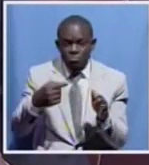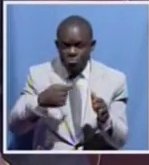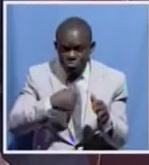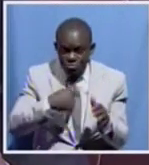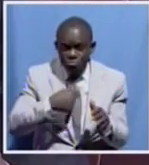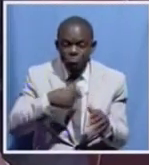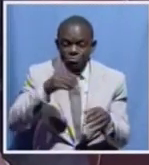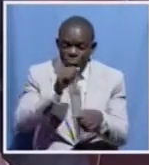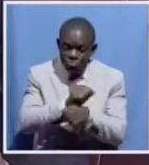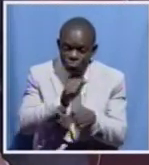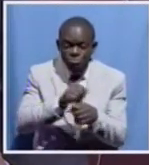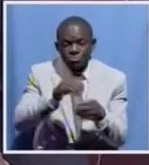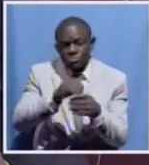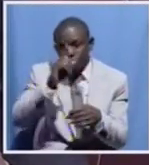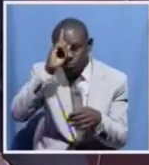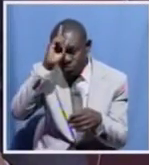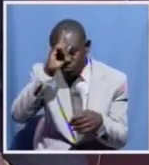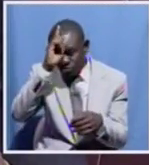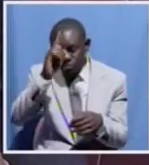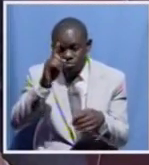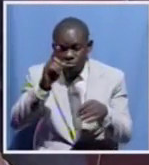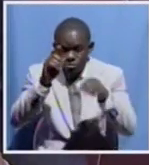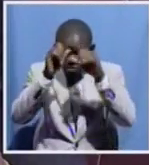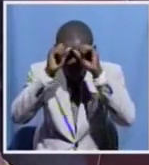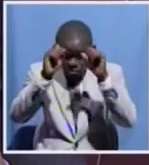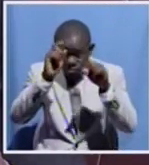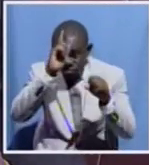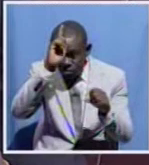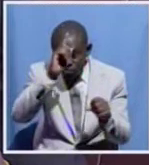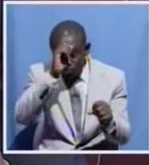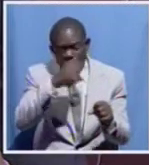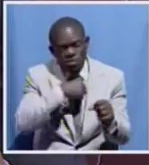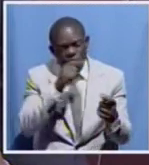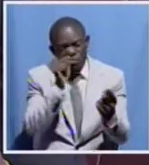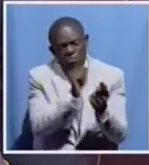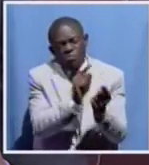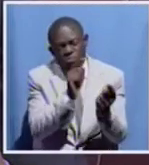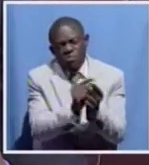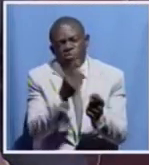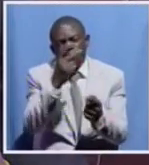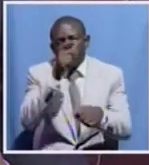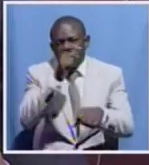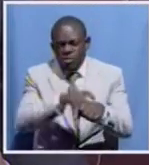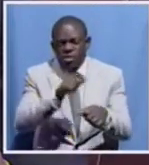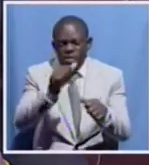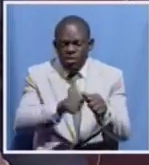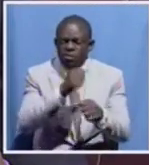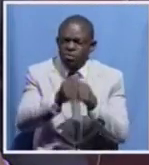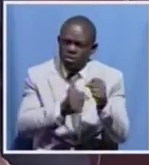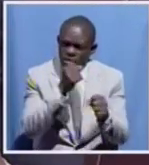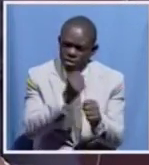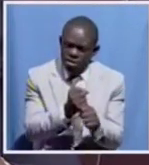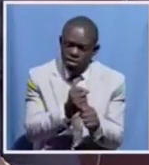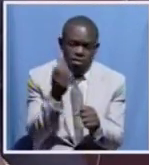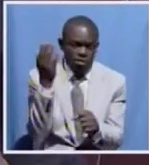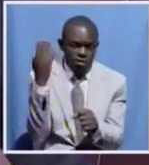year. There is about 100 ambassadors in Berlin. We meet twice in the year. We meet in January and we